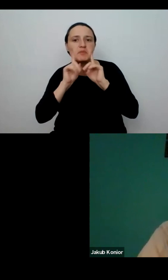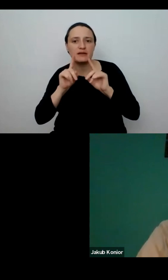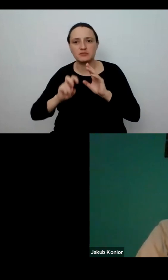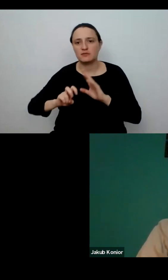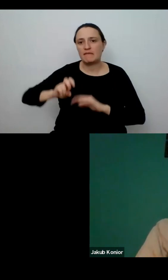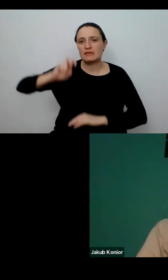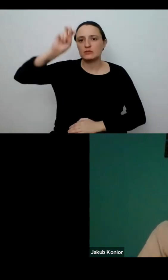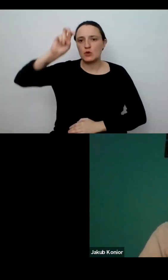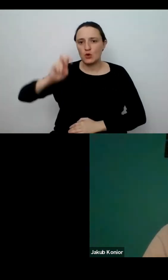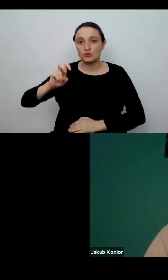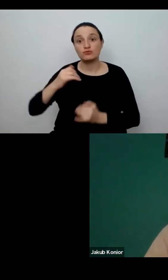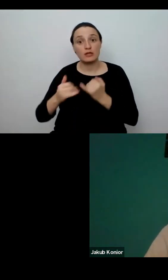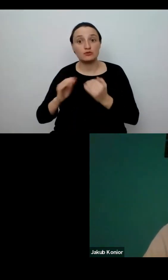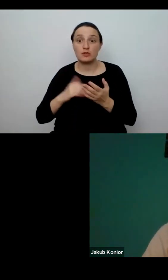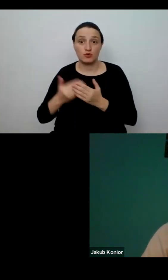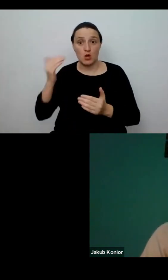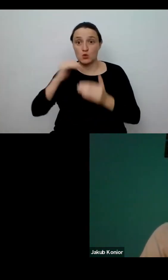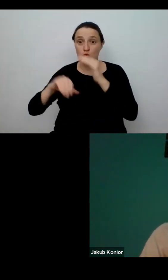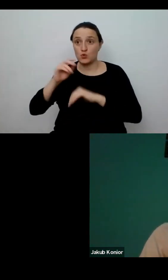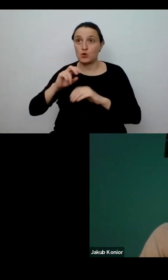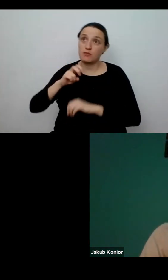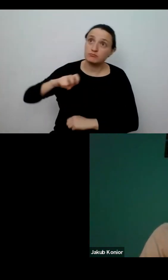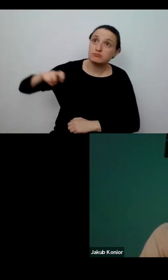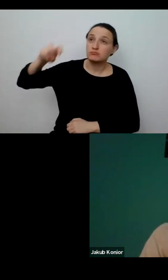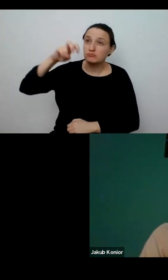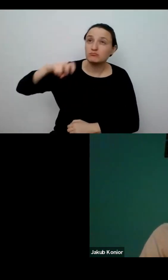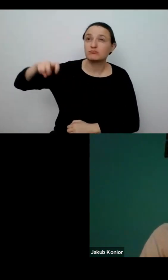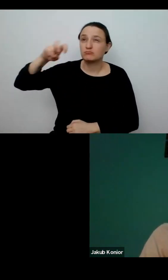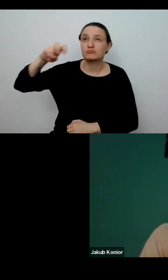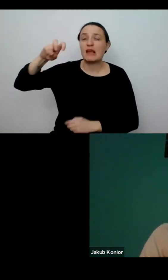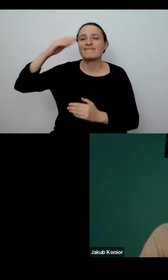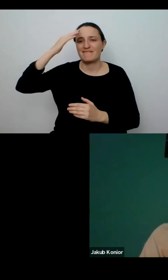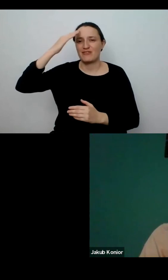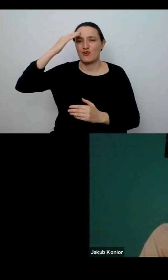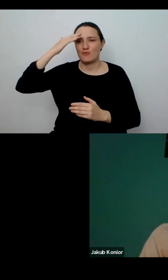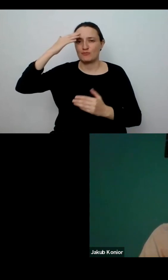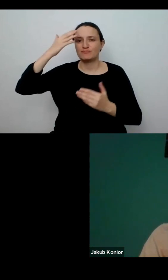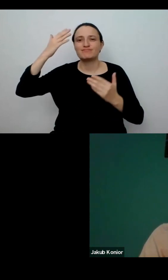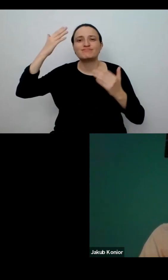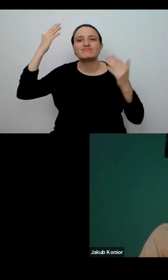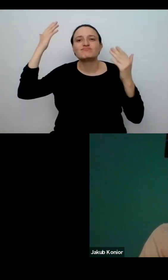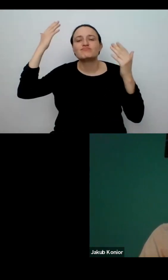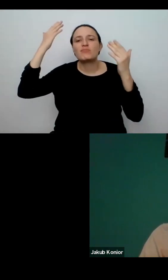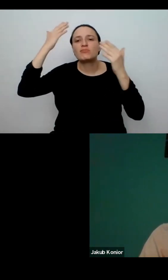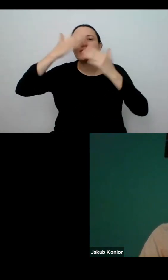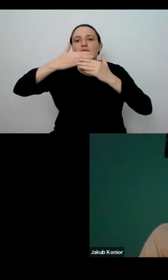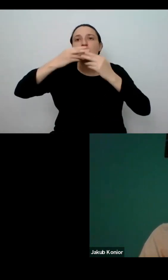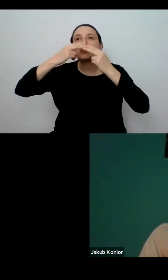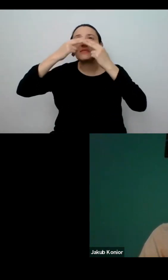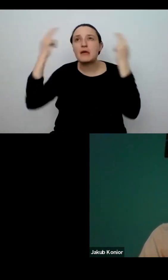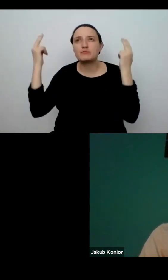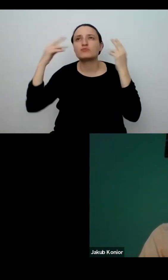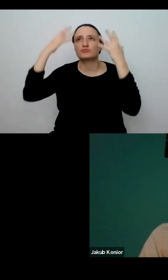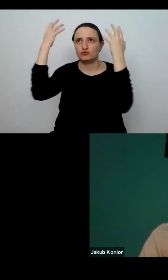darker. I don't have the precise number how they do it, but if you look at the paper, which